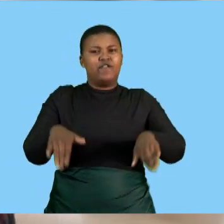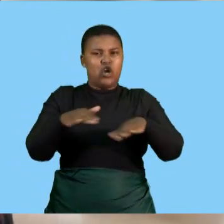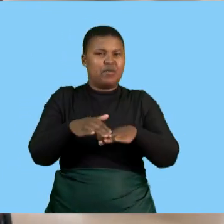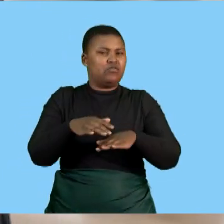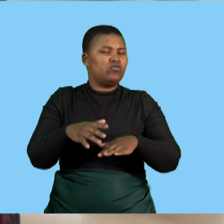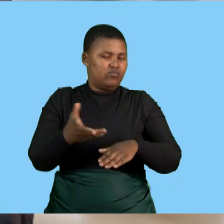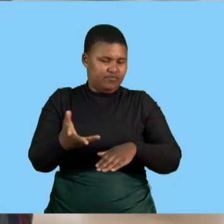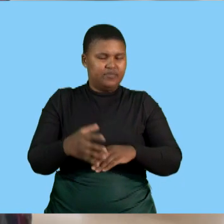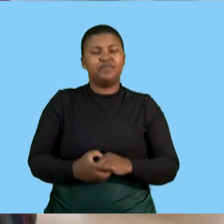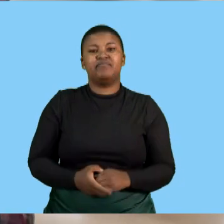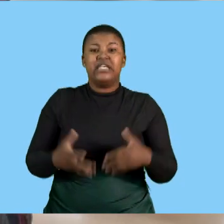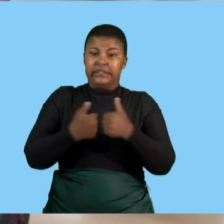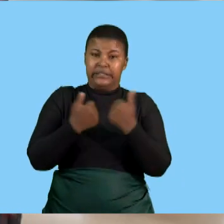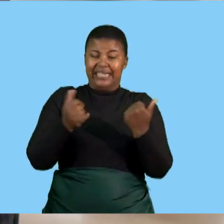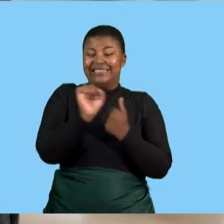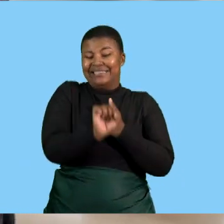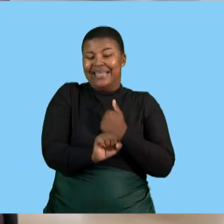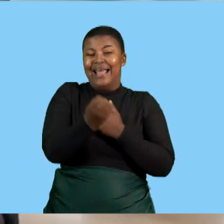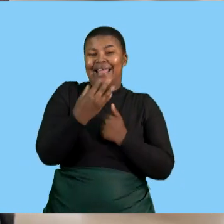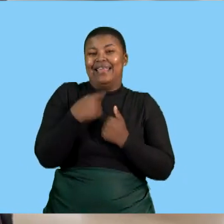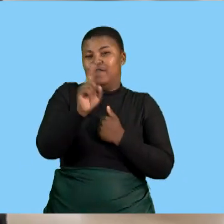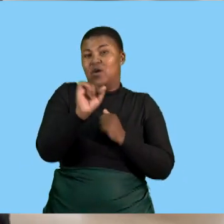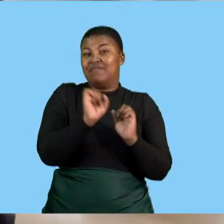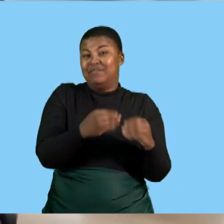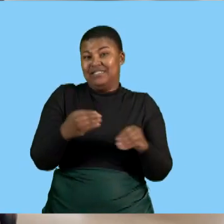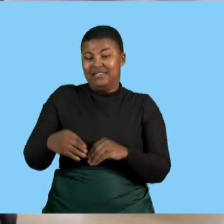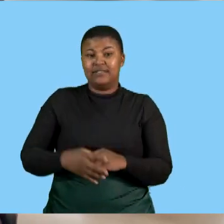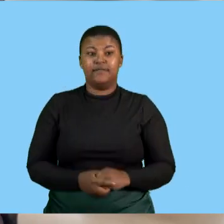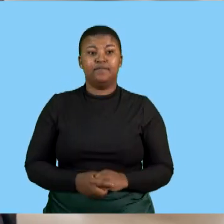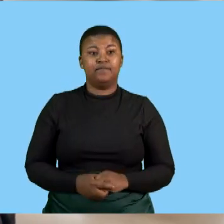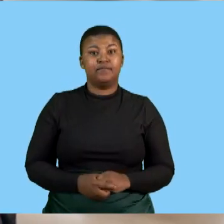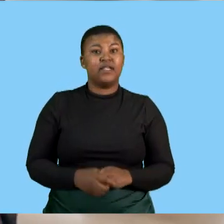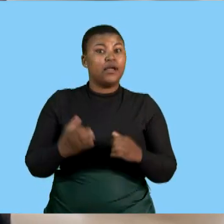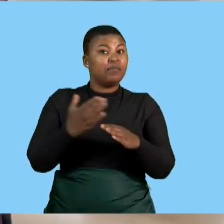social environmental factors and the challenges they pose for your